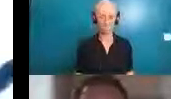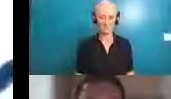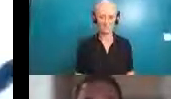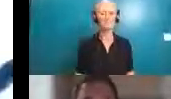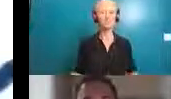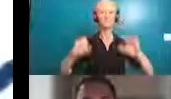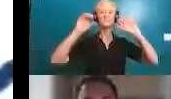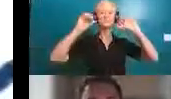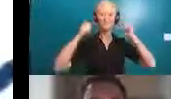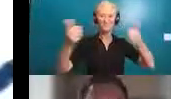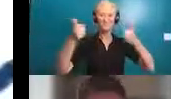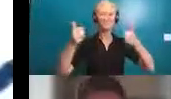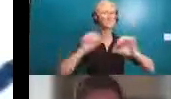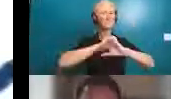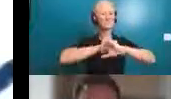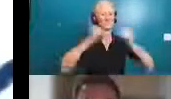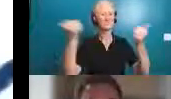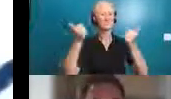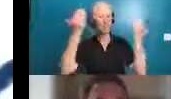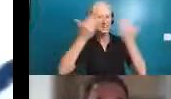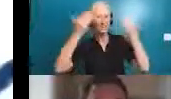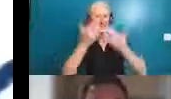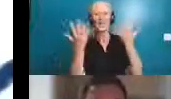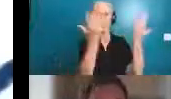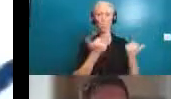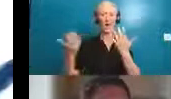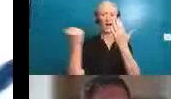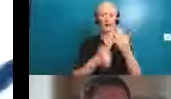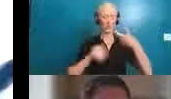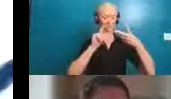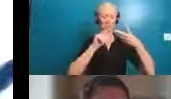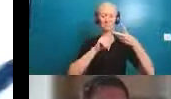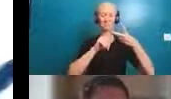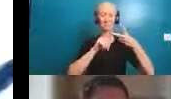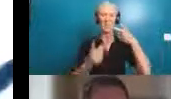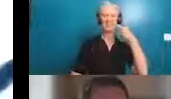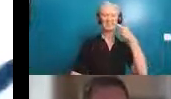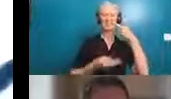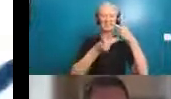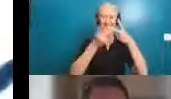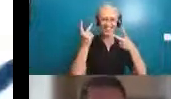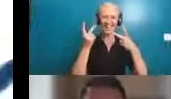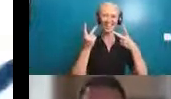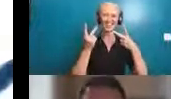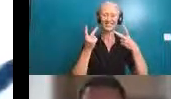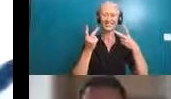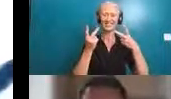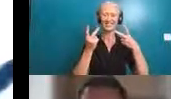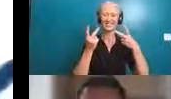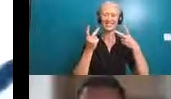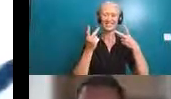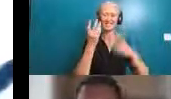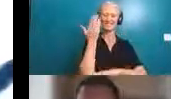So good evening, everybody. Welcome to the second instalment of our mini-series on